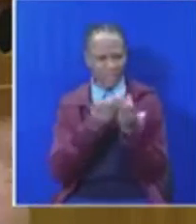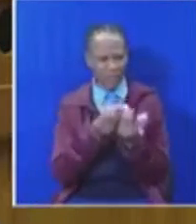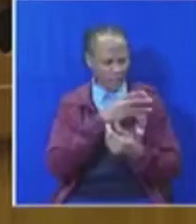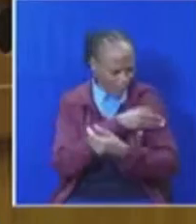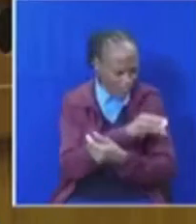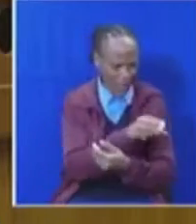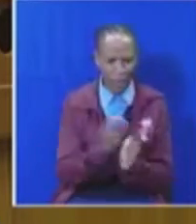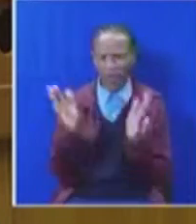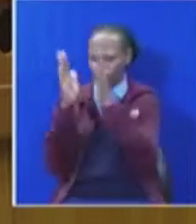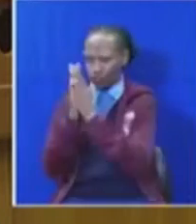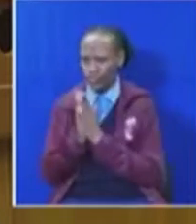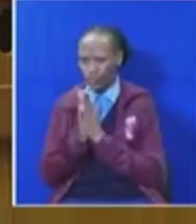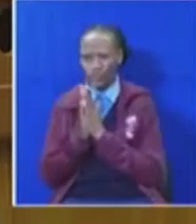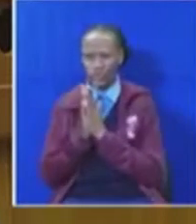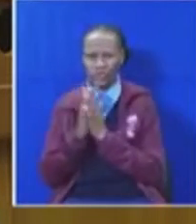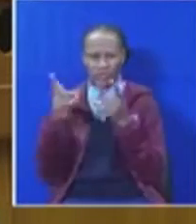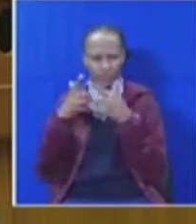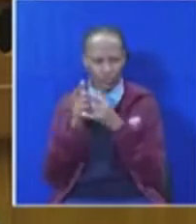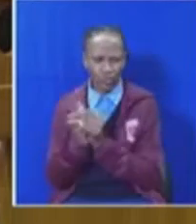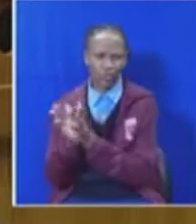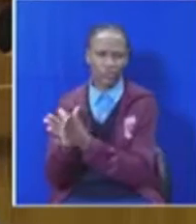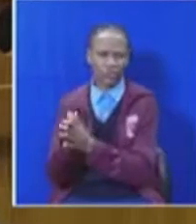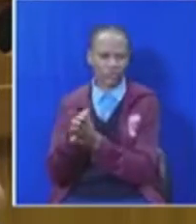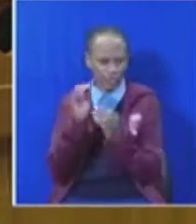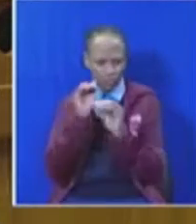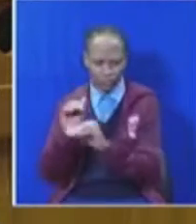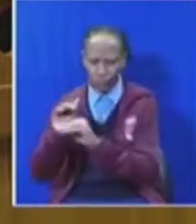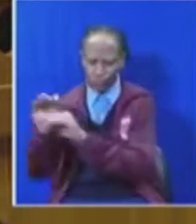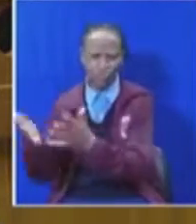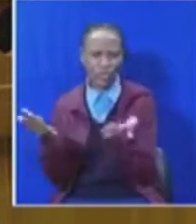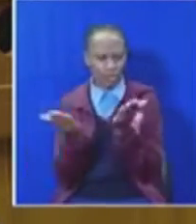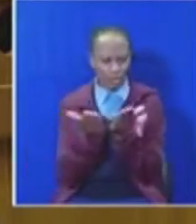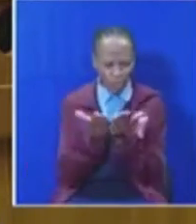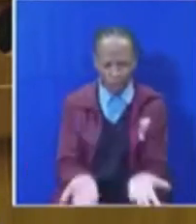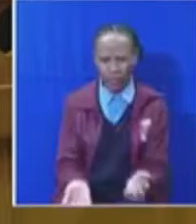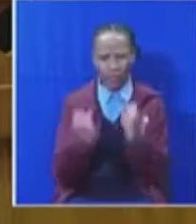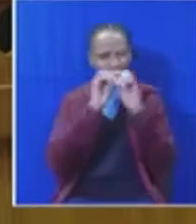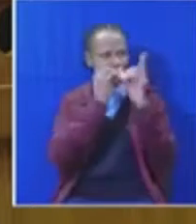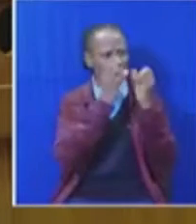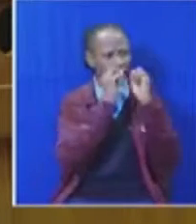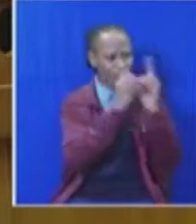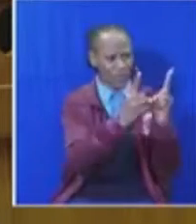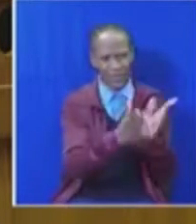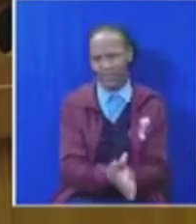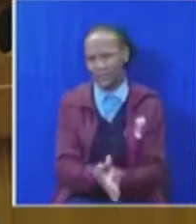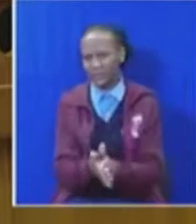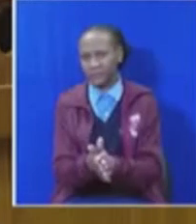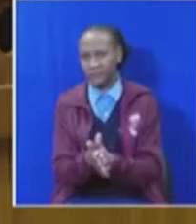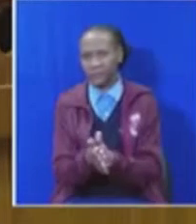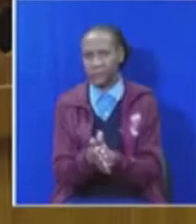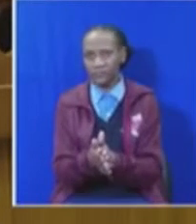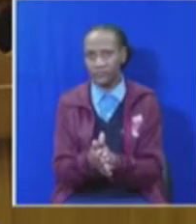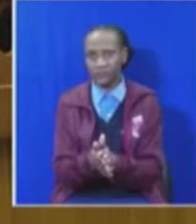We need churches and other faith-based institutions to be involved. We need schools. We need education, as the chairperson of